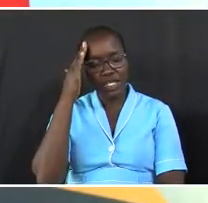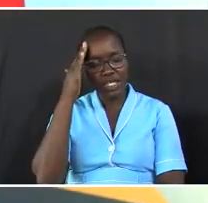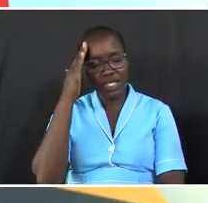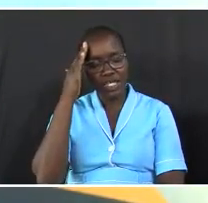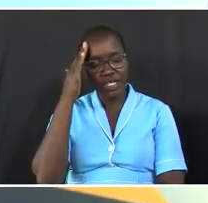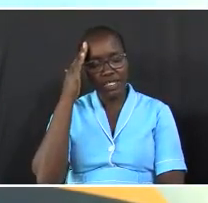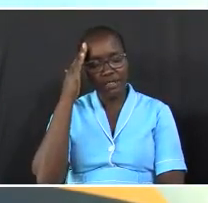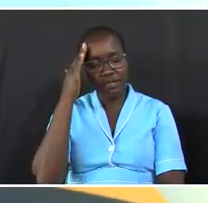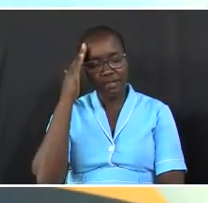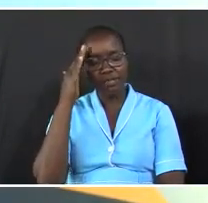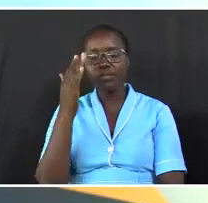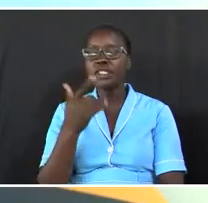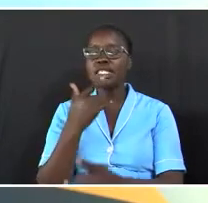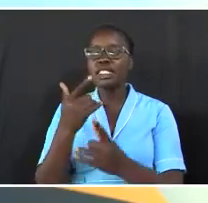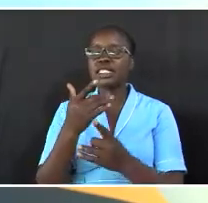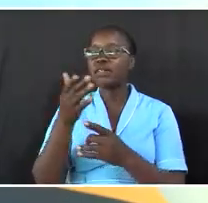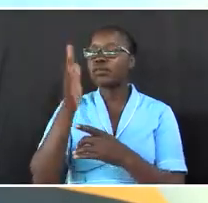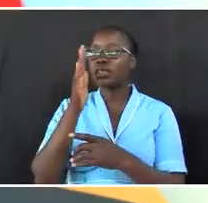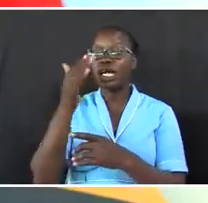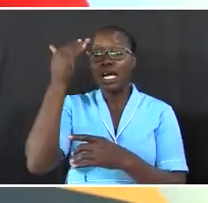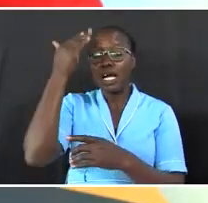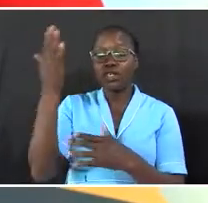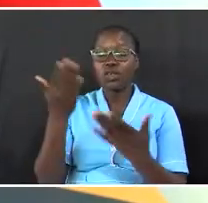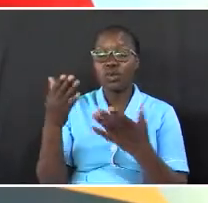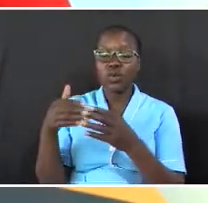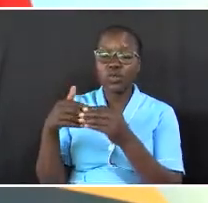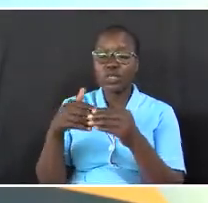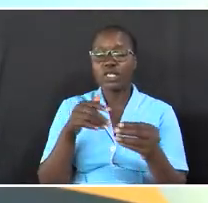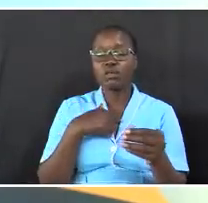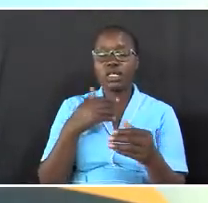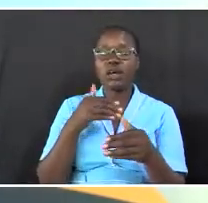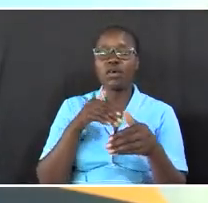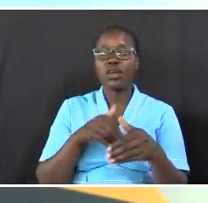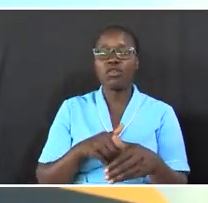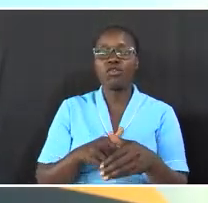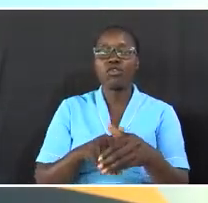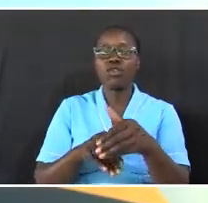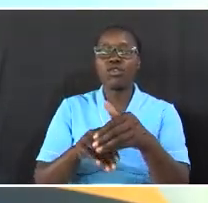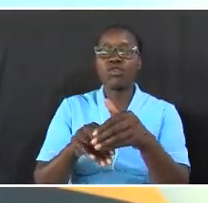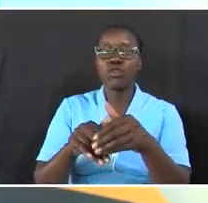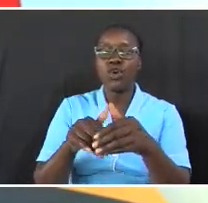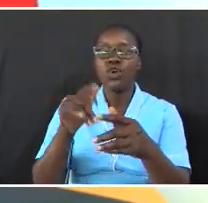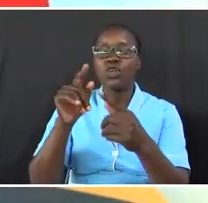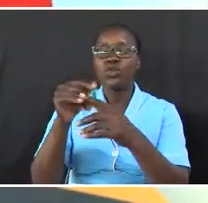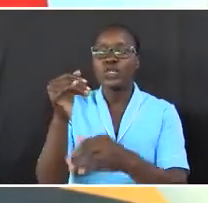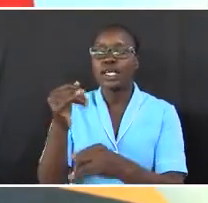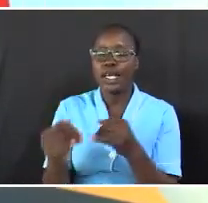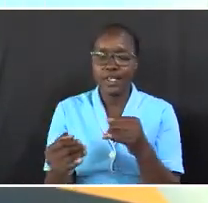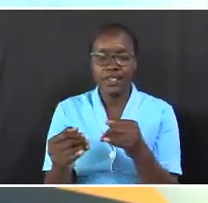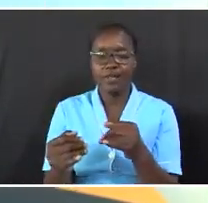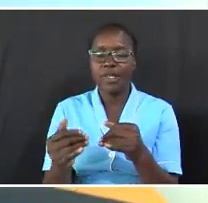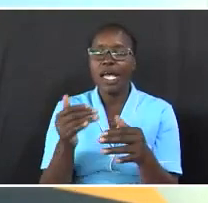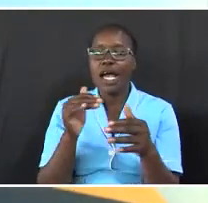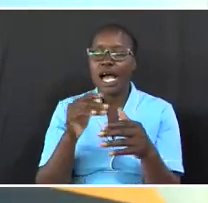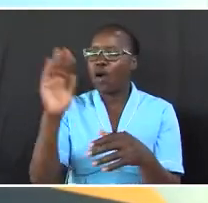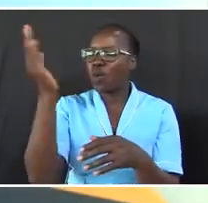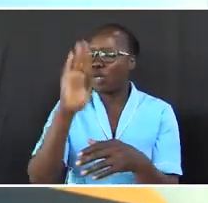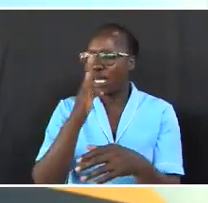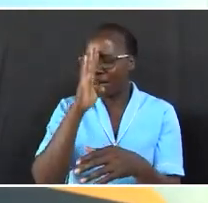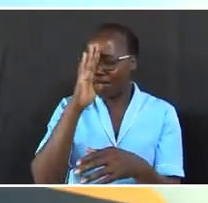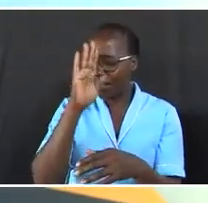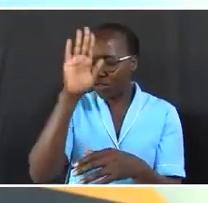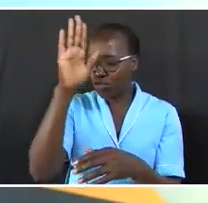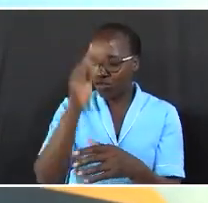known. Just tell him that I do not know where you are taking me, but I will follow you. I will follow you to the end. I will never doubt